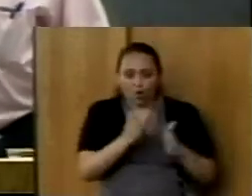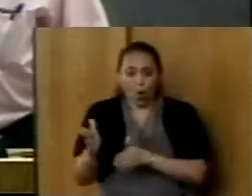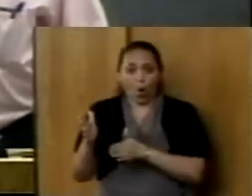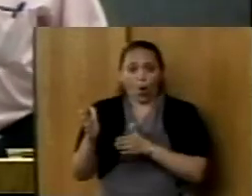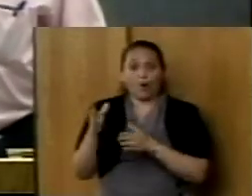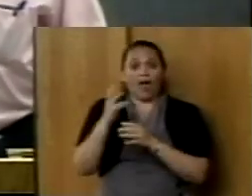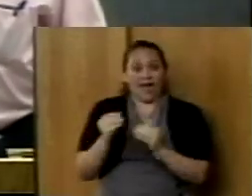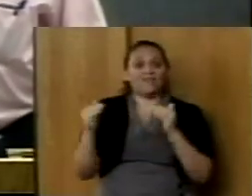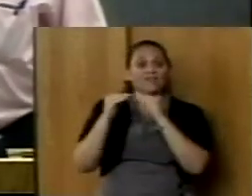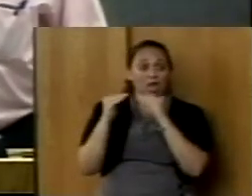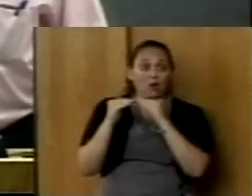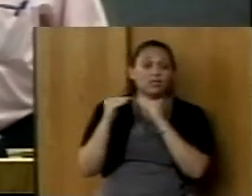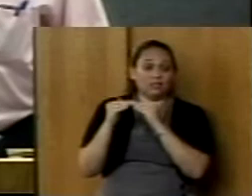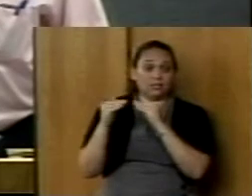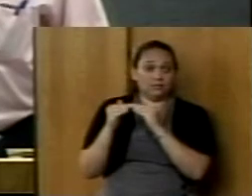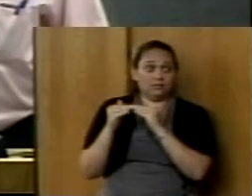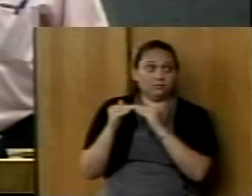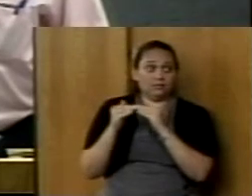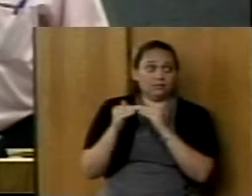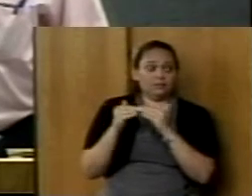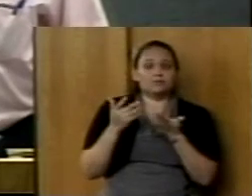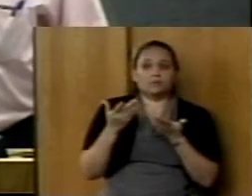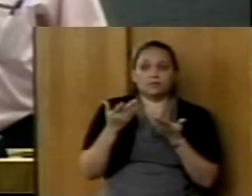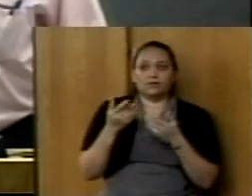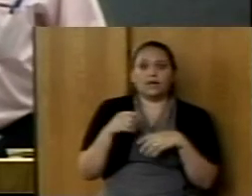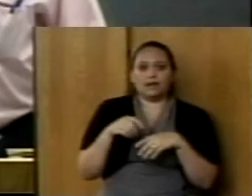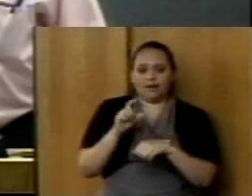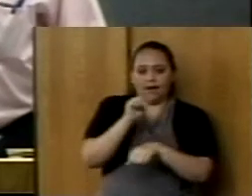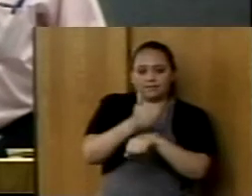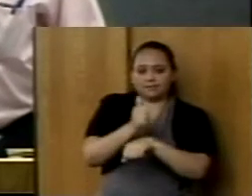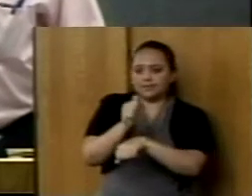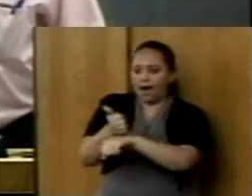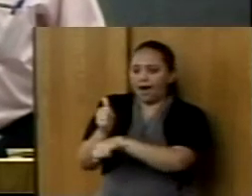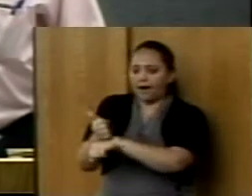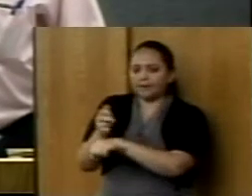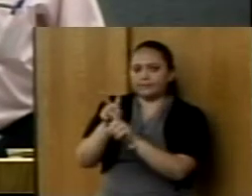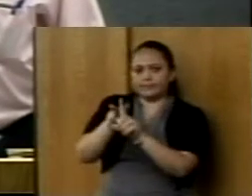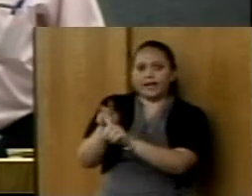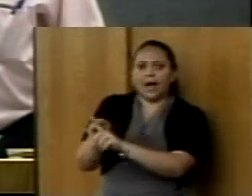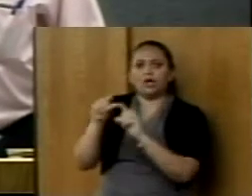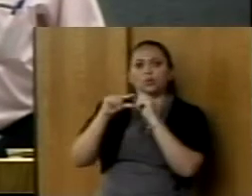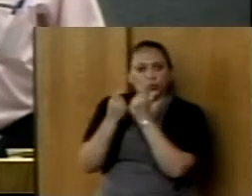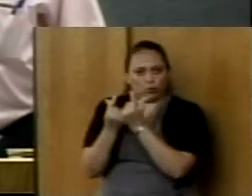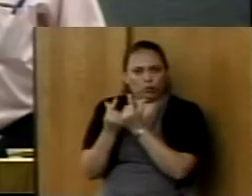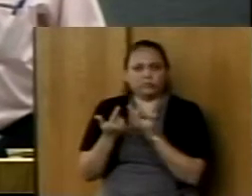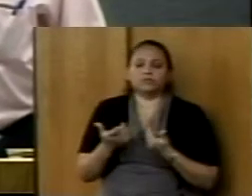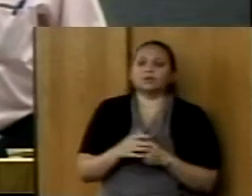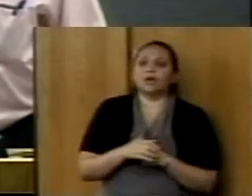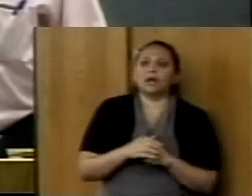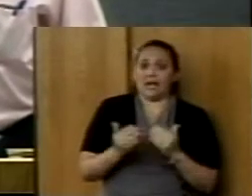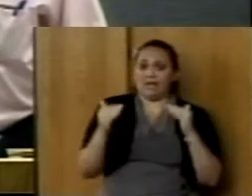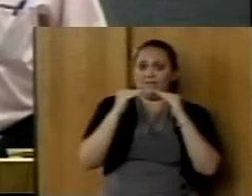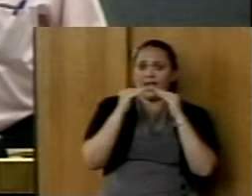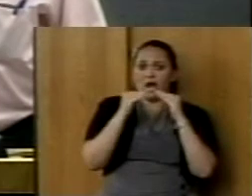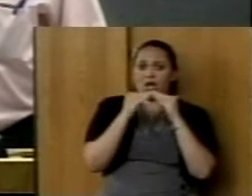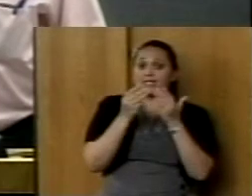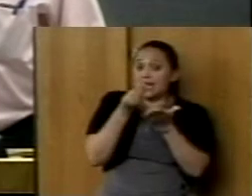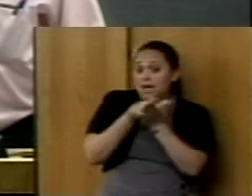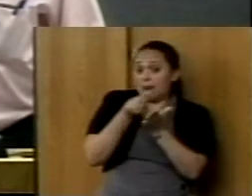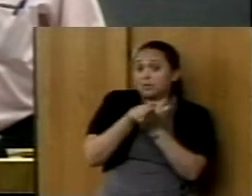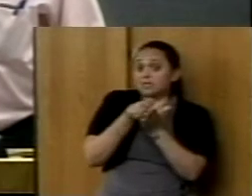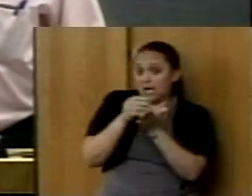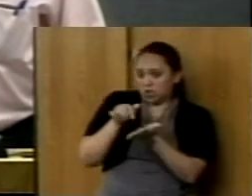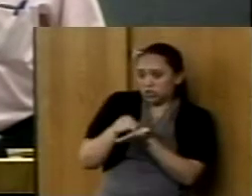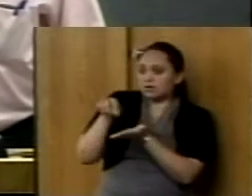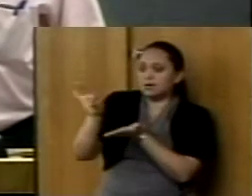and above all, fairness. Fairness in assigning routes, and fairness in compensation for the